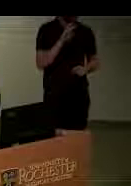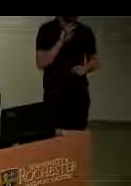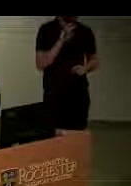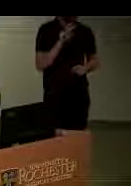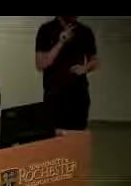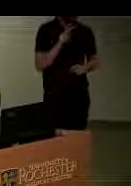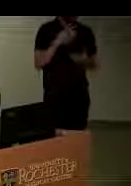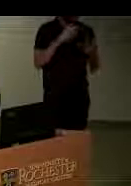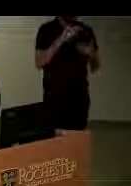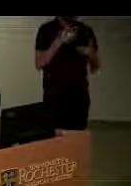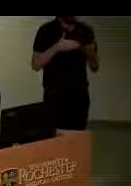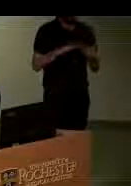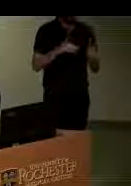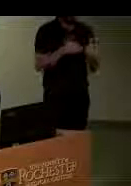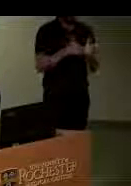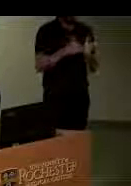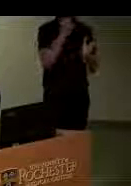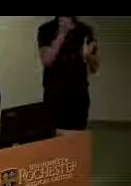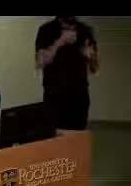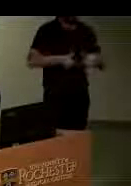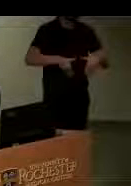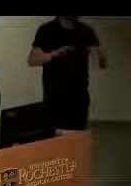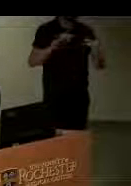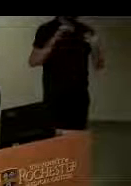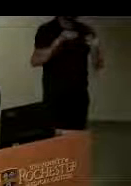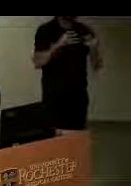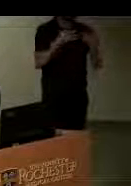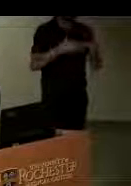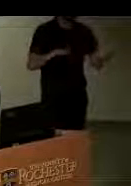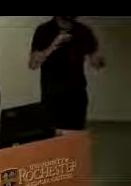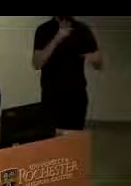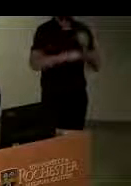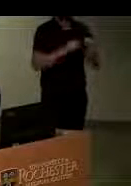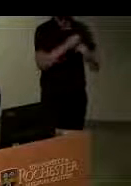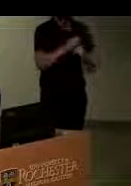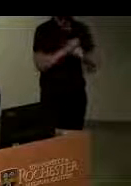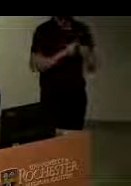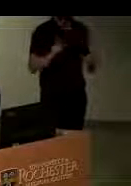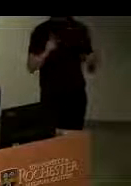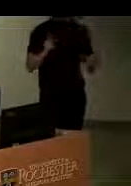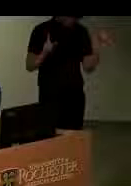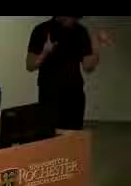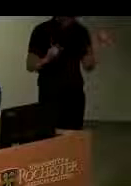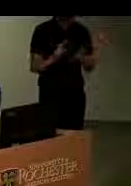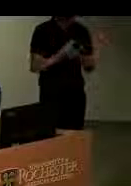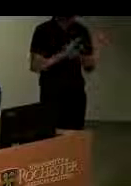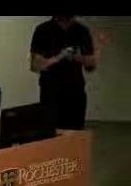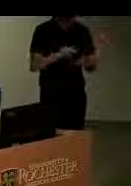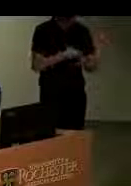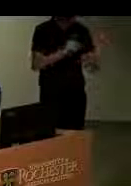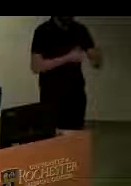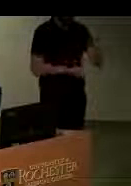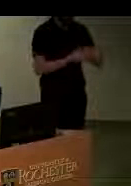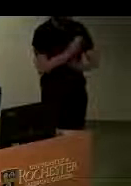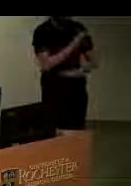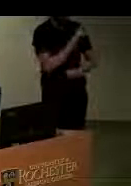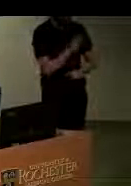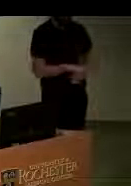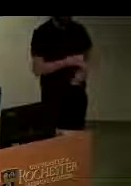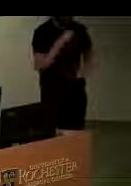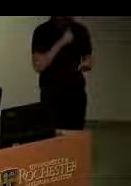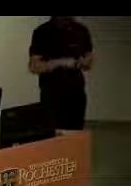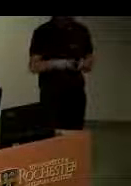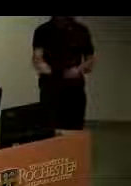and dentists out. So the war was over for 8 years. But no, 2 weeks before I left Rochester, I got a little